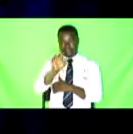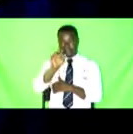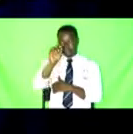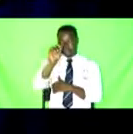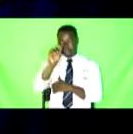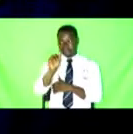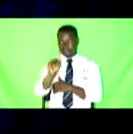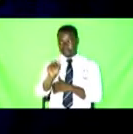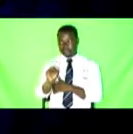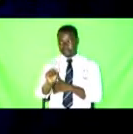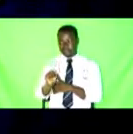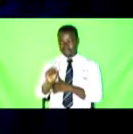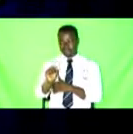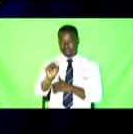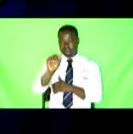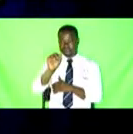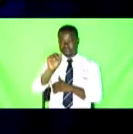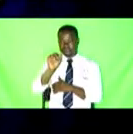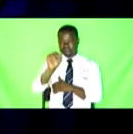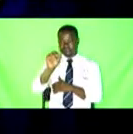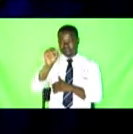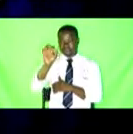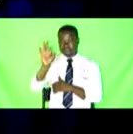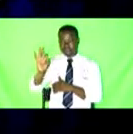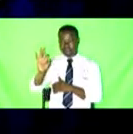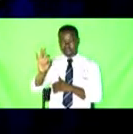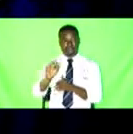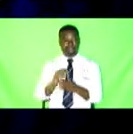verse 9. 1 John 5, verse